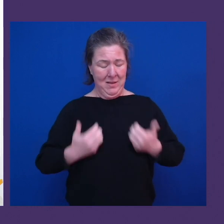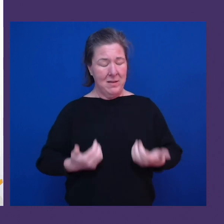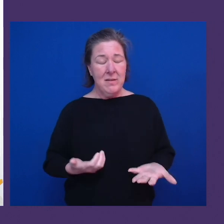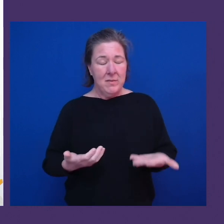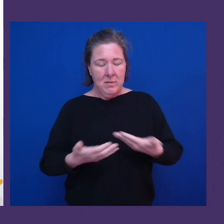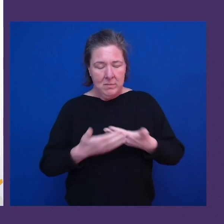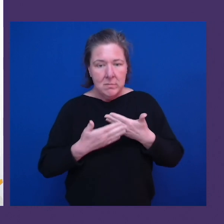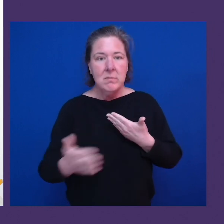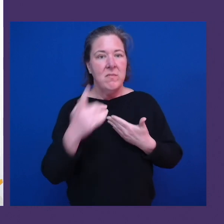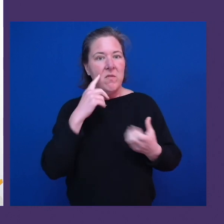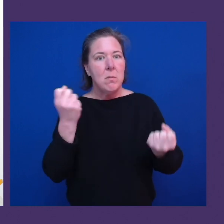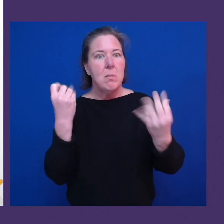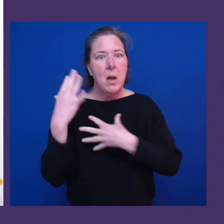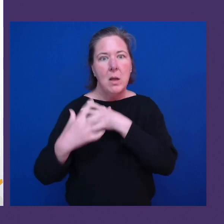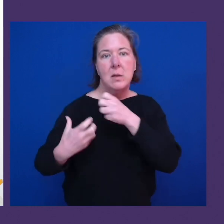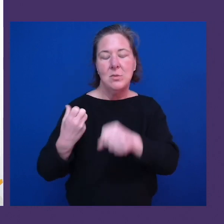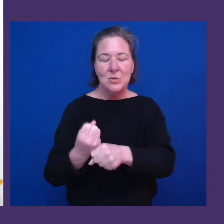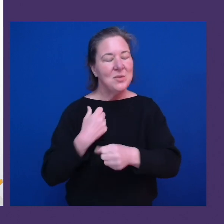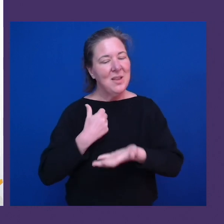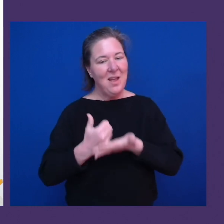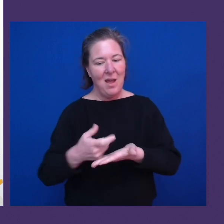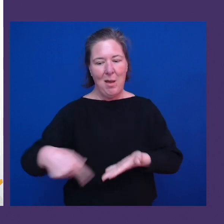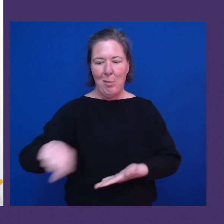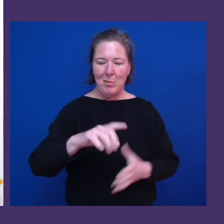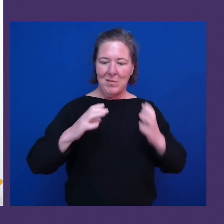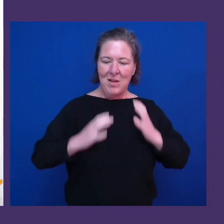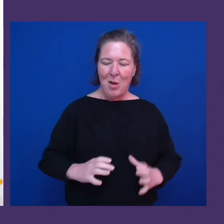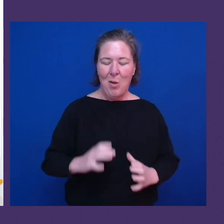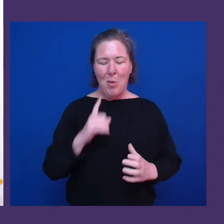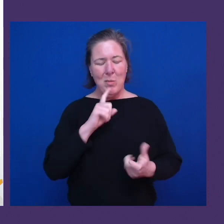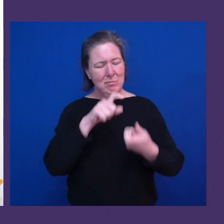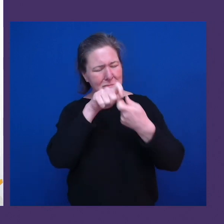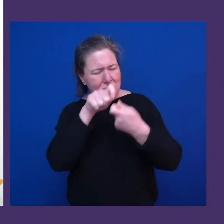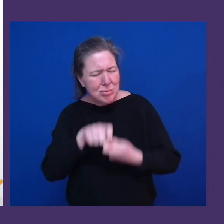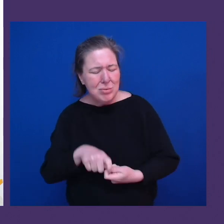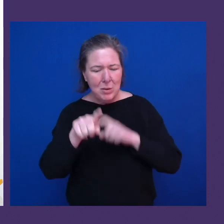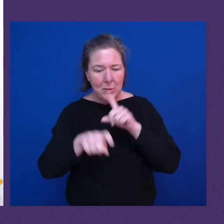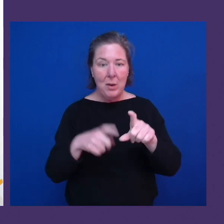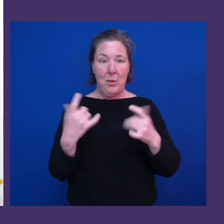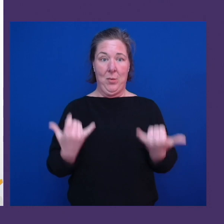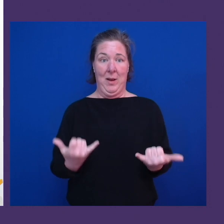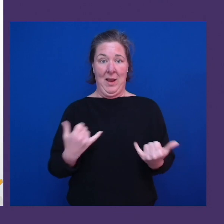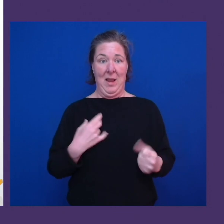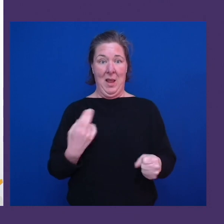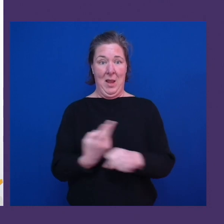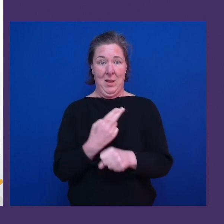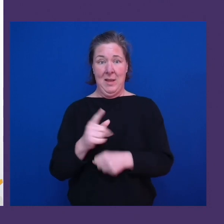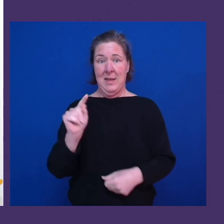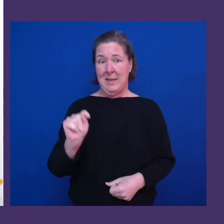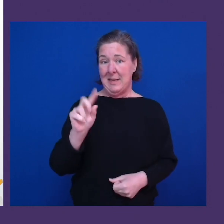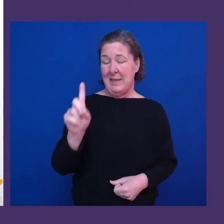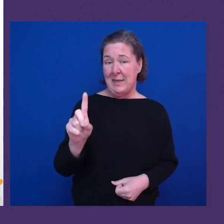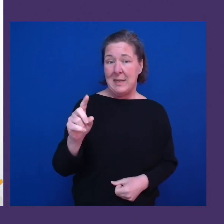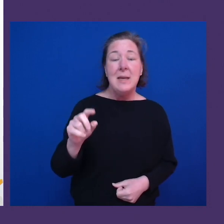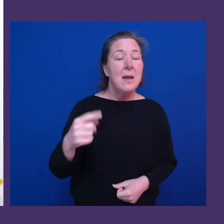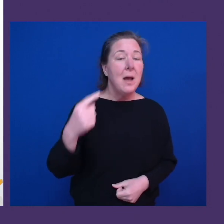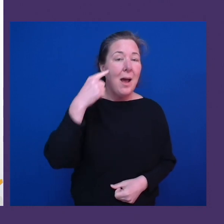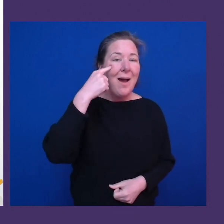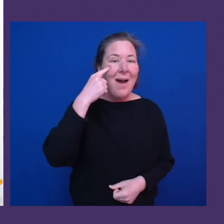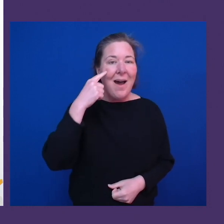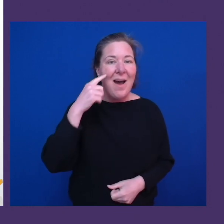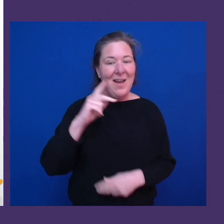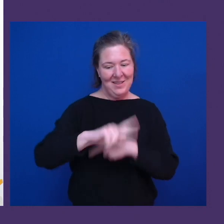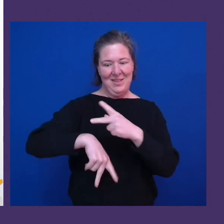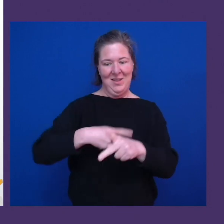can really help our customers with detailed questions. Right now I'm using a TD I-Series communication device, which